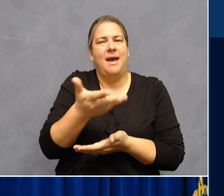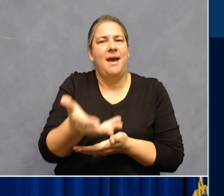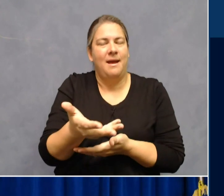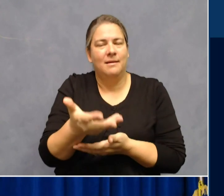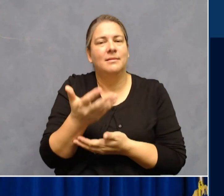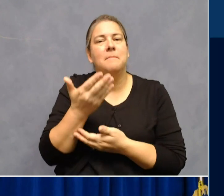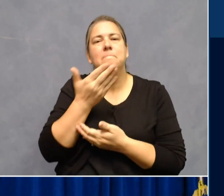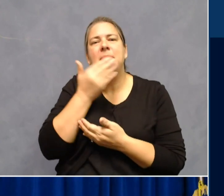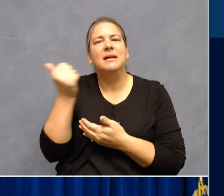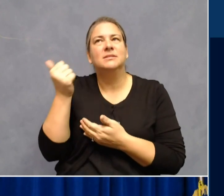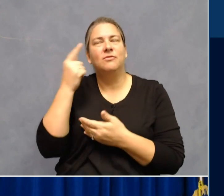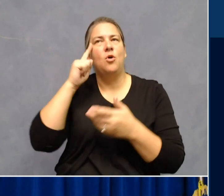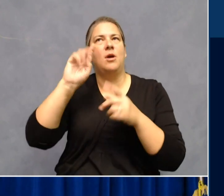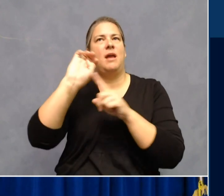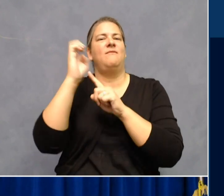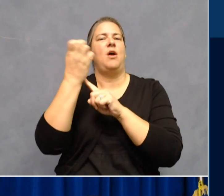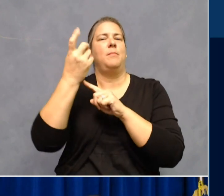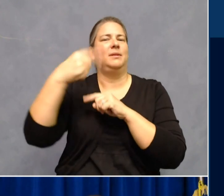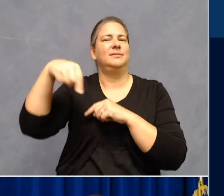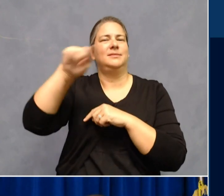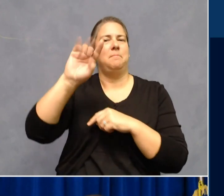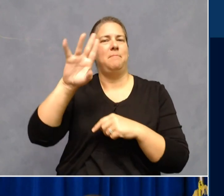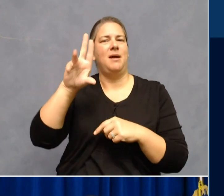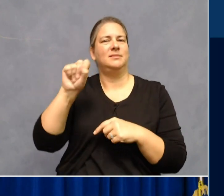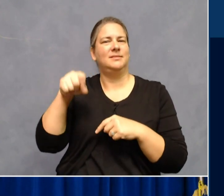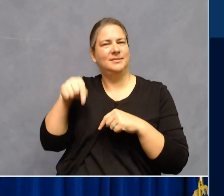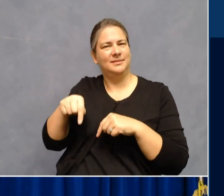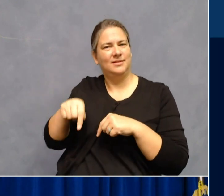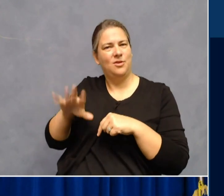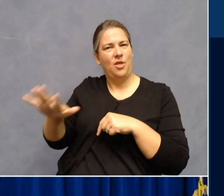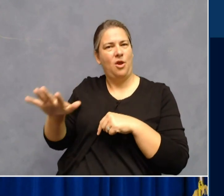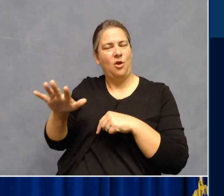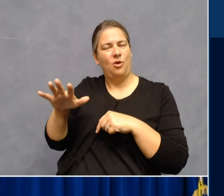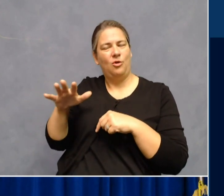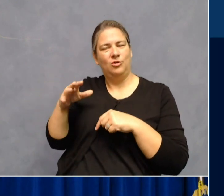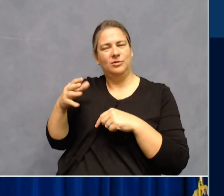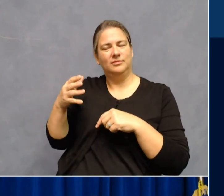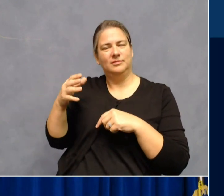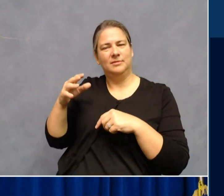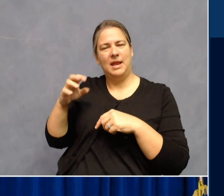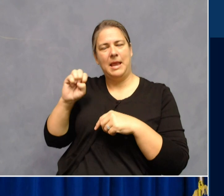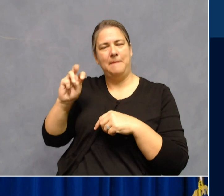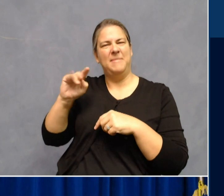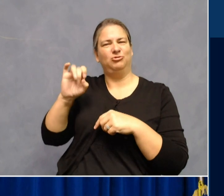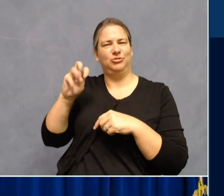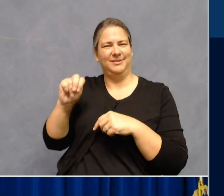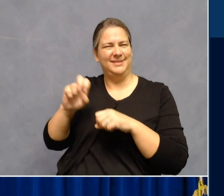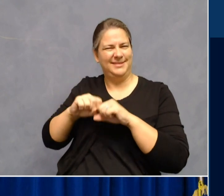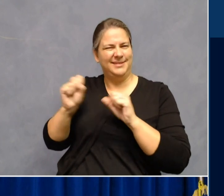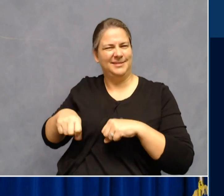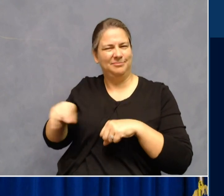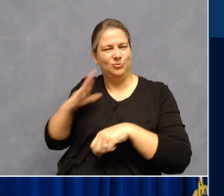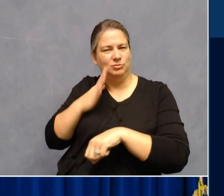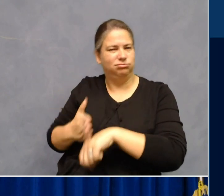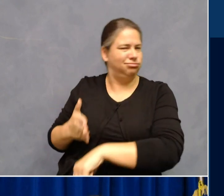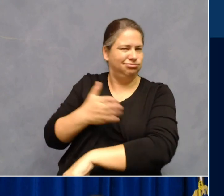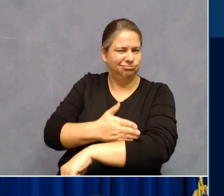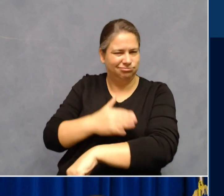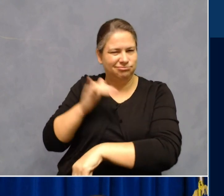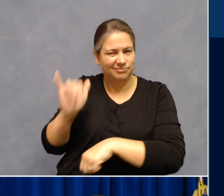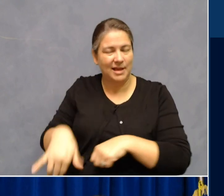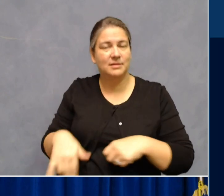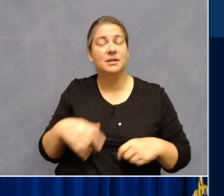in areas of Kentucky challenged with meeting federal air quality standards. Transit agencies receiving funds include TARC in